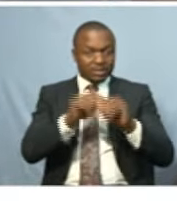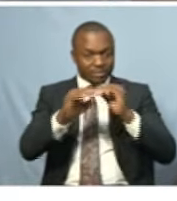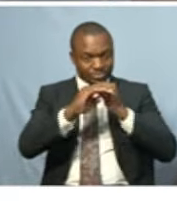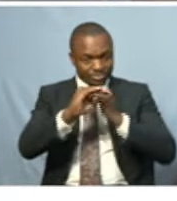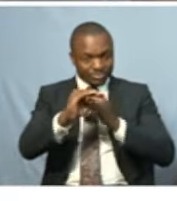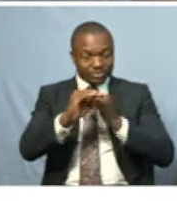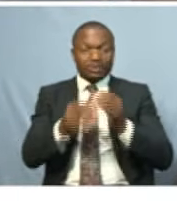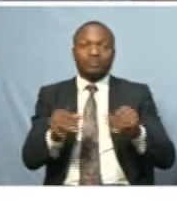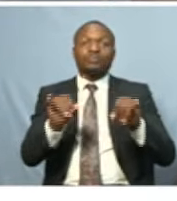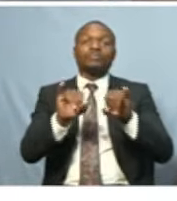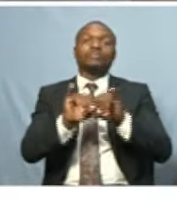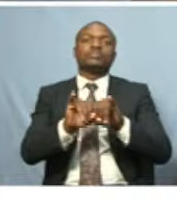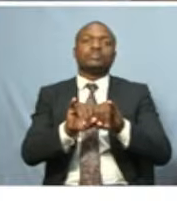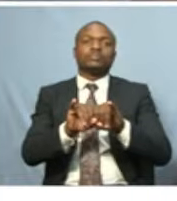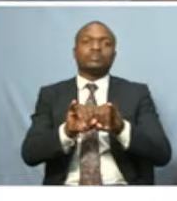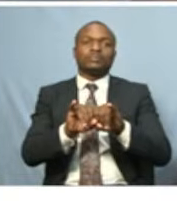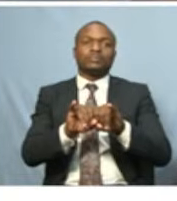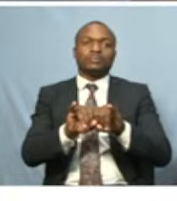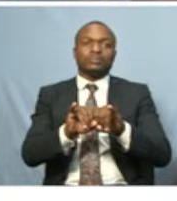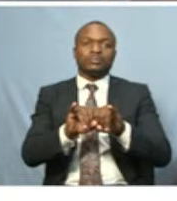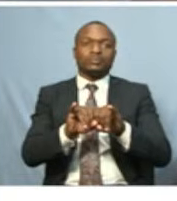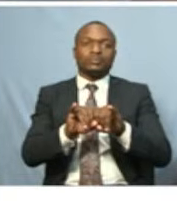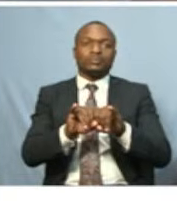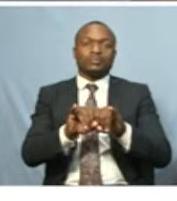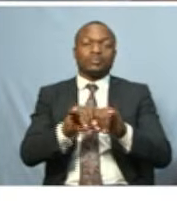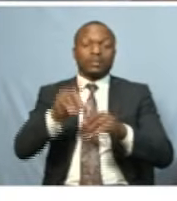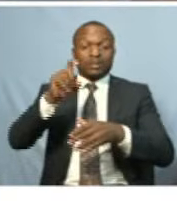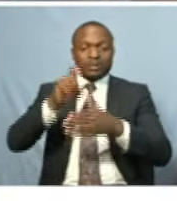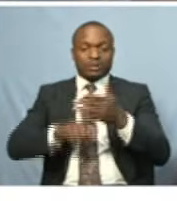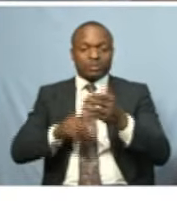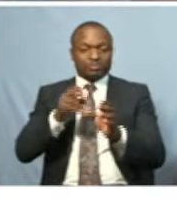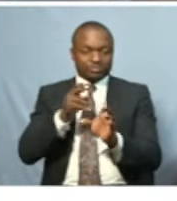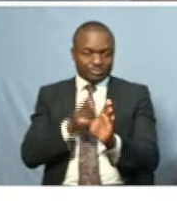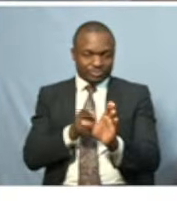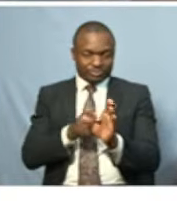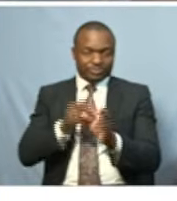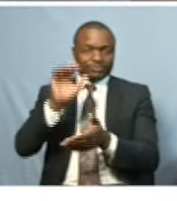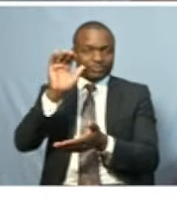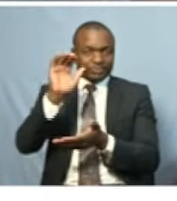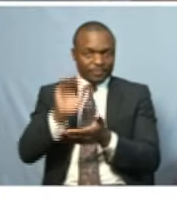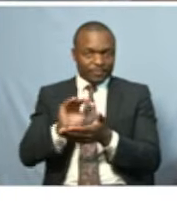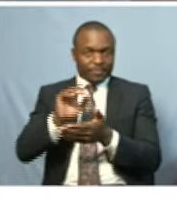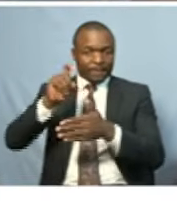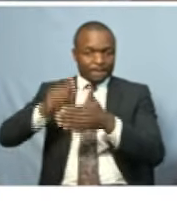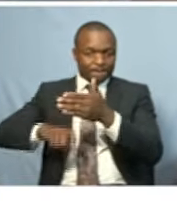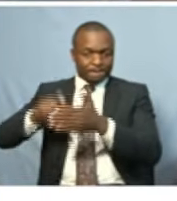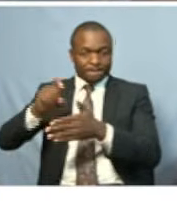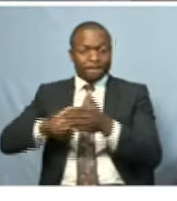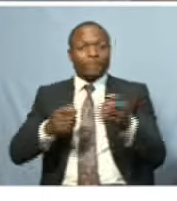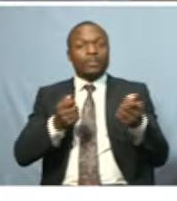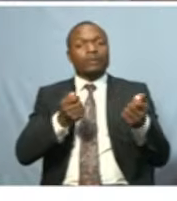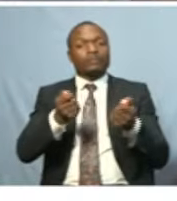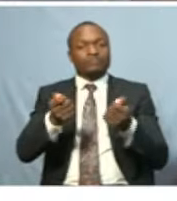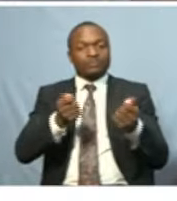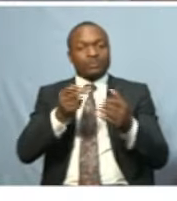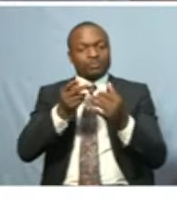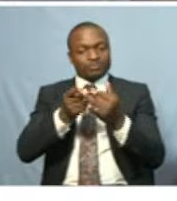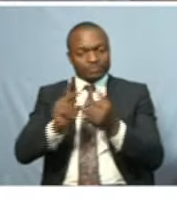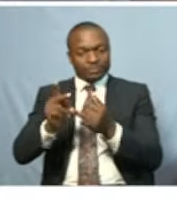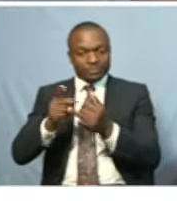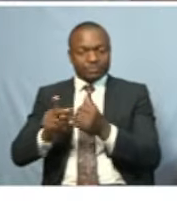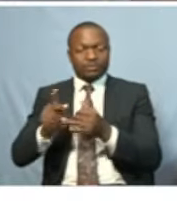crucial. It stabilizes the cost of fuel imports, reduces the cost of vehicle spare parts, and gives